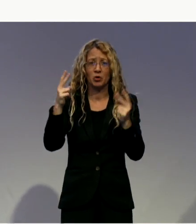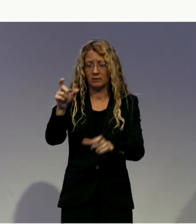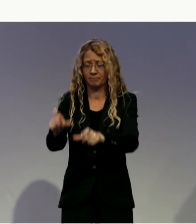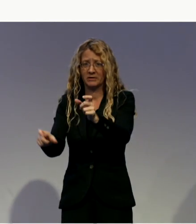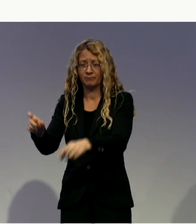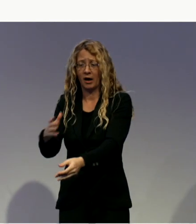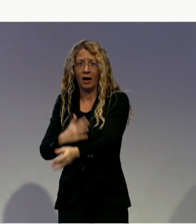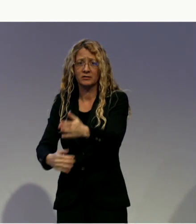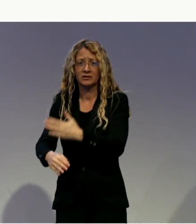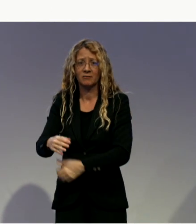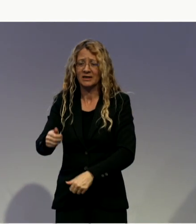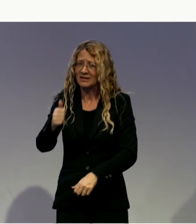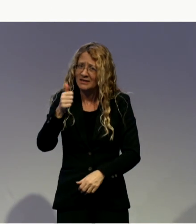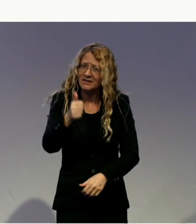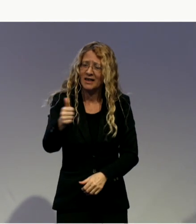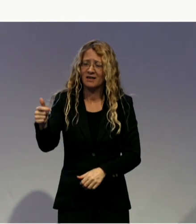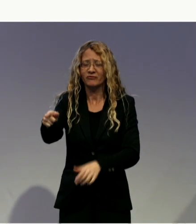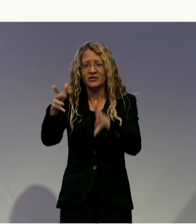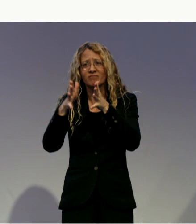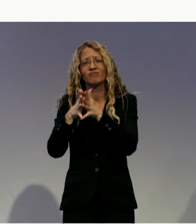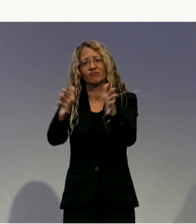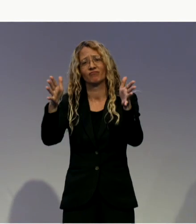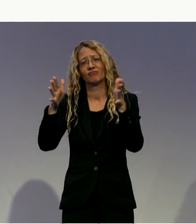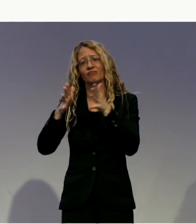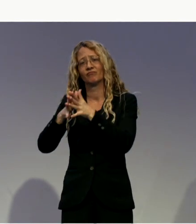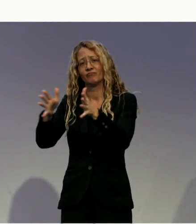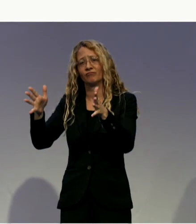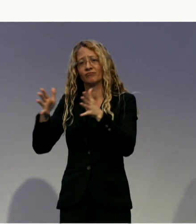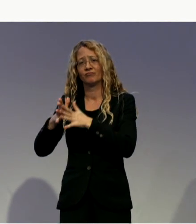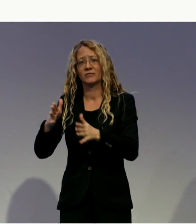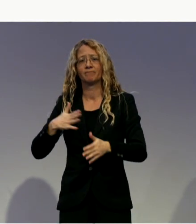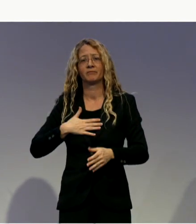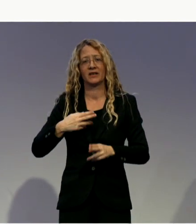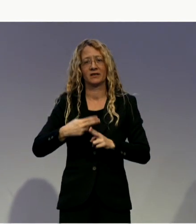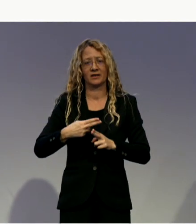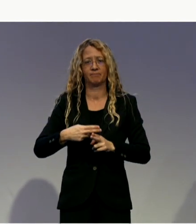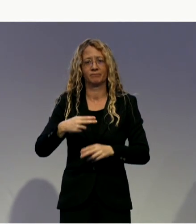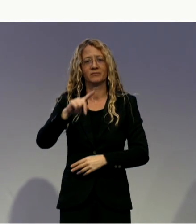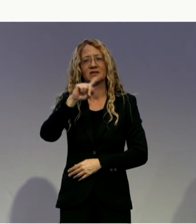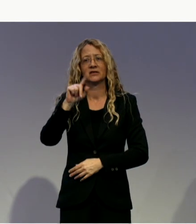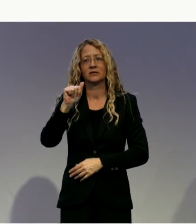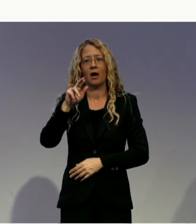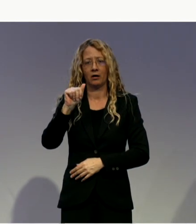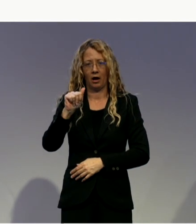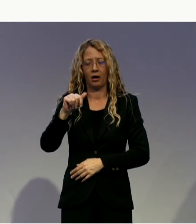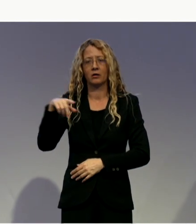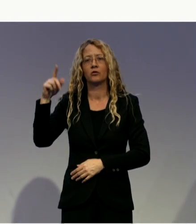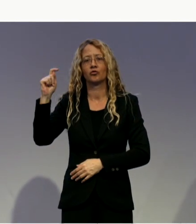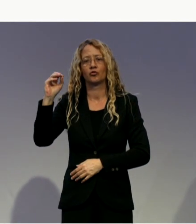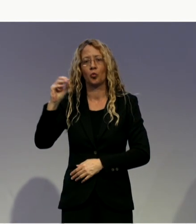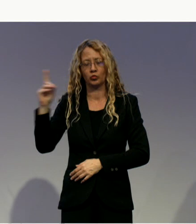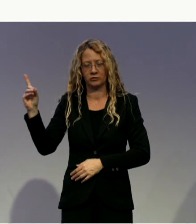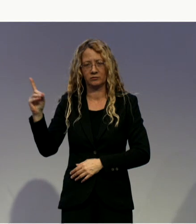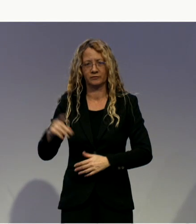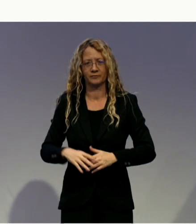I'm Zara Todd. I will be trying to moderate our discussion for the remainder of this session, and